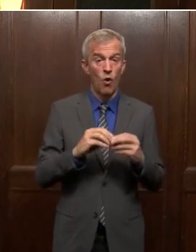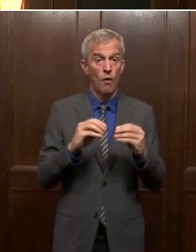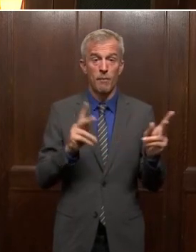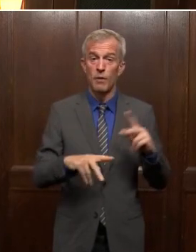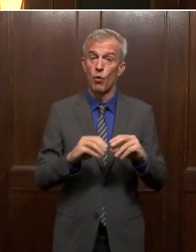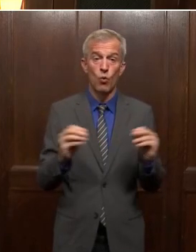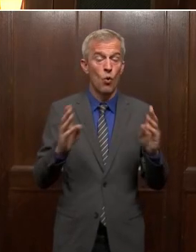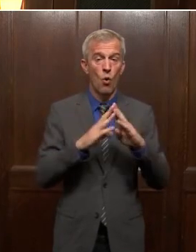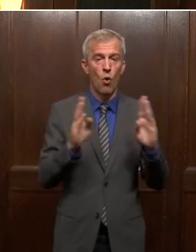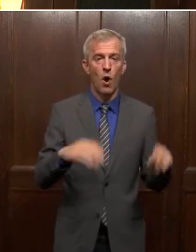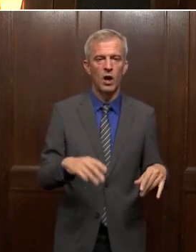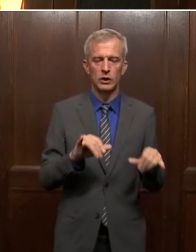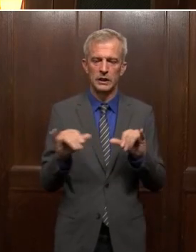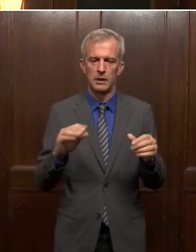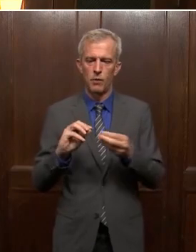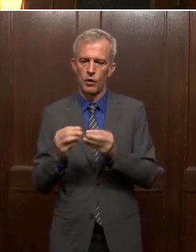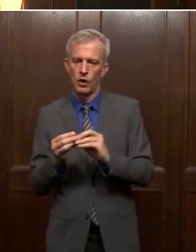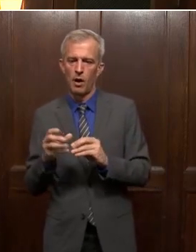Next question, thank you.